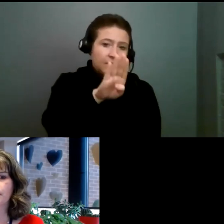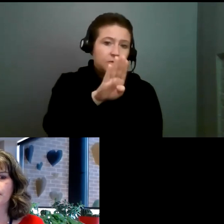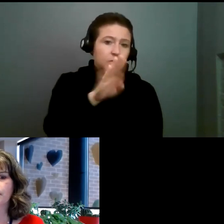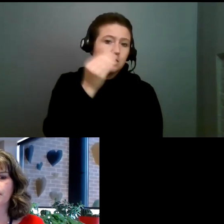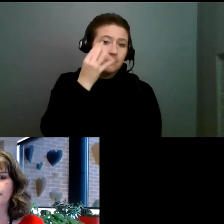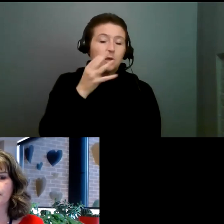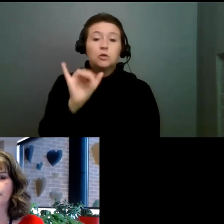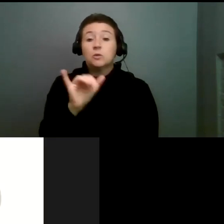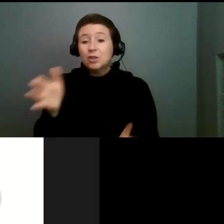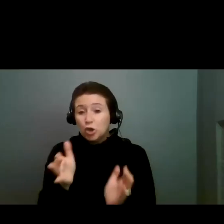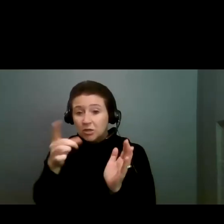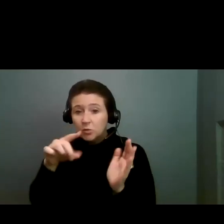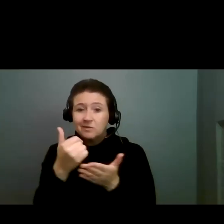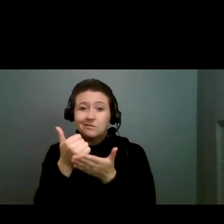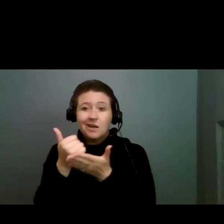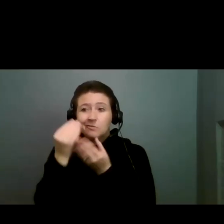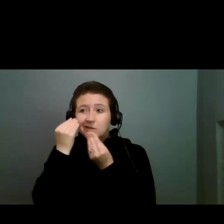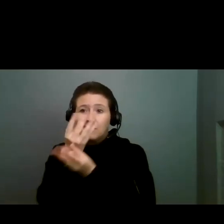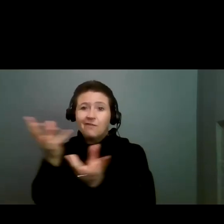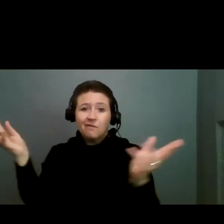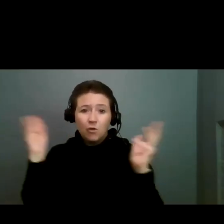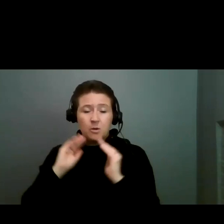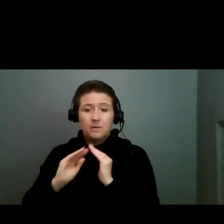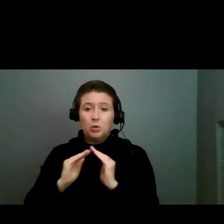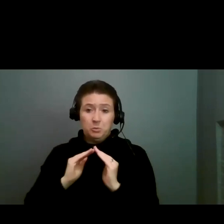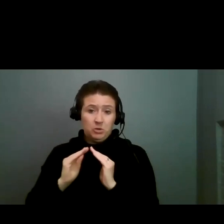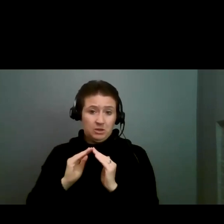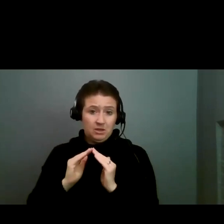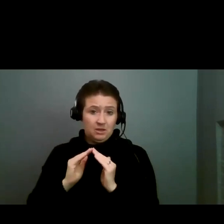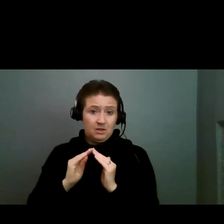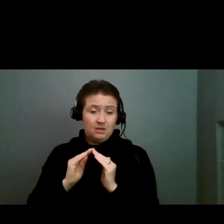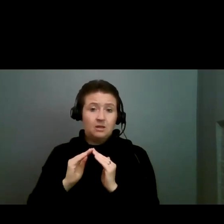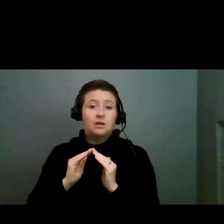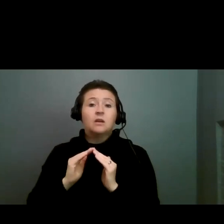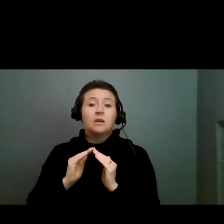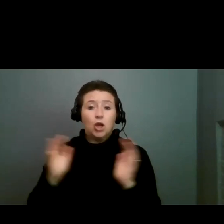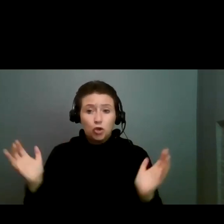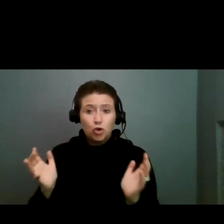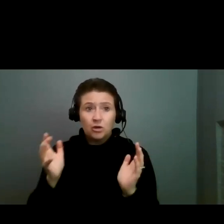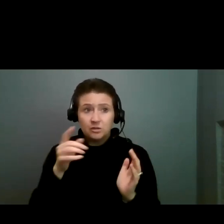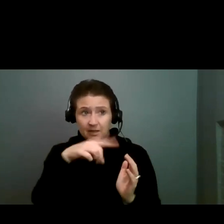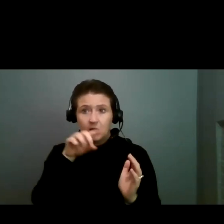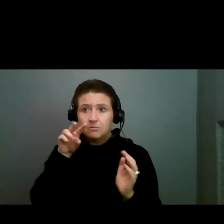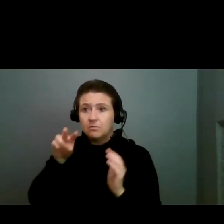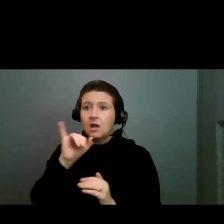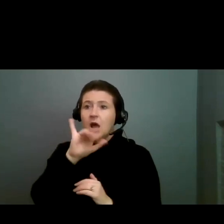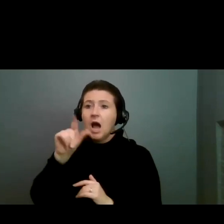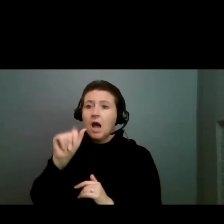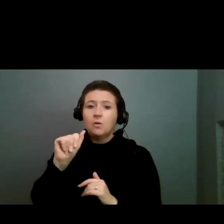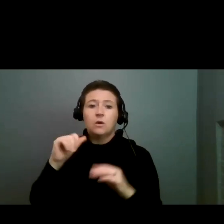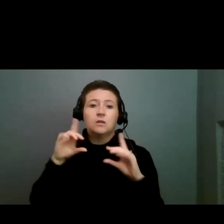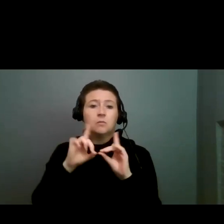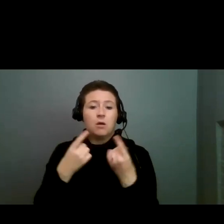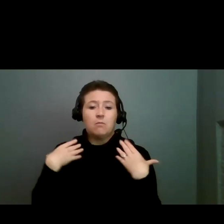again encourage all of you to help us share this important message with the community and encourage them to visit the Iowa Department of Public Health and